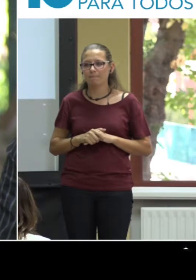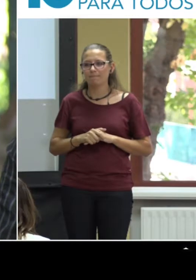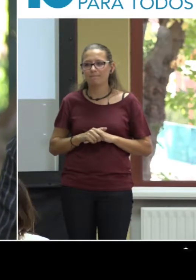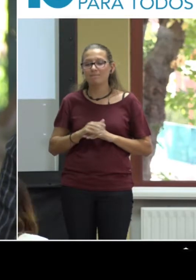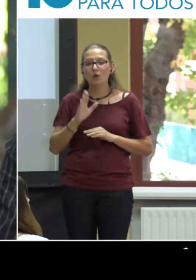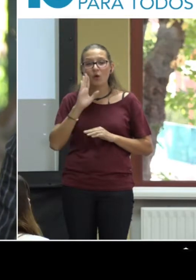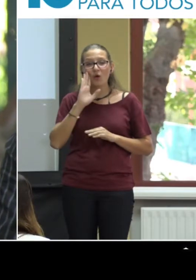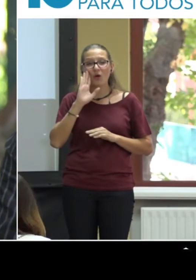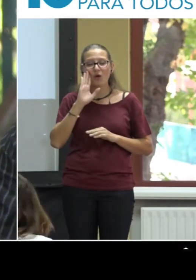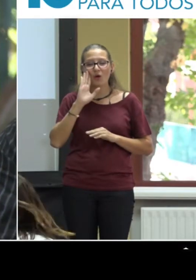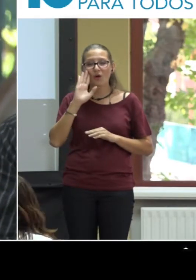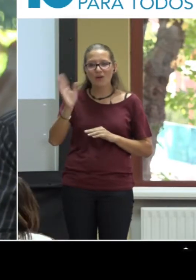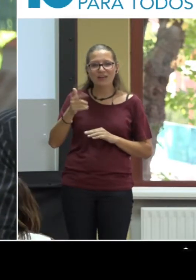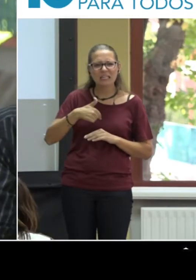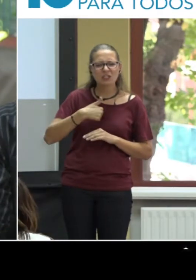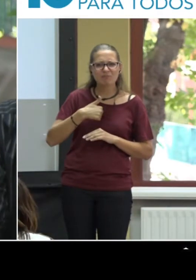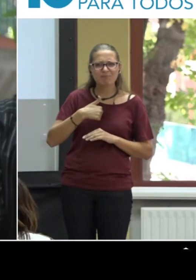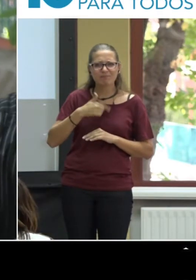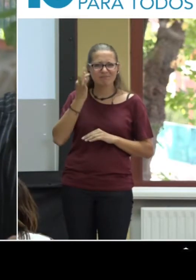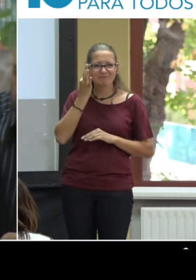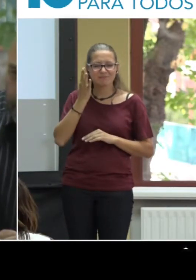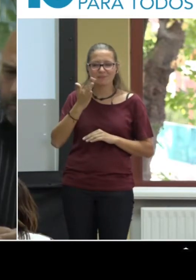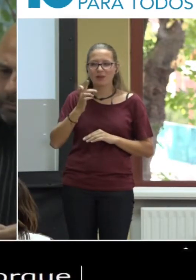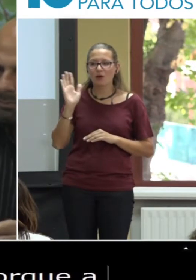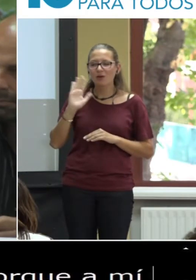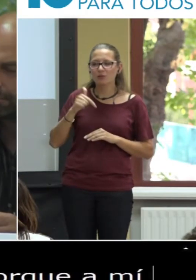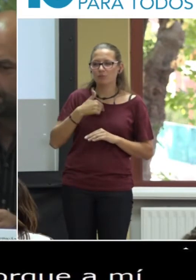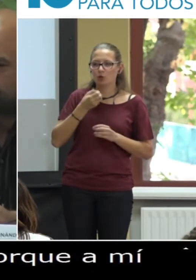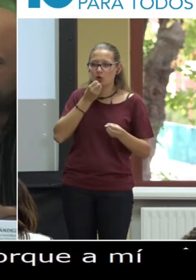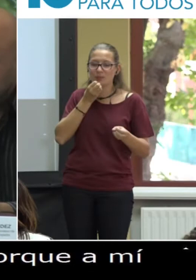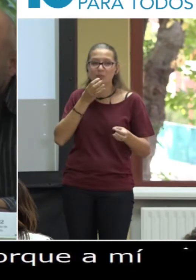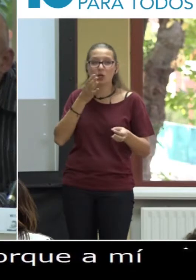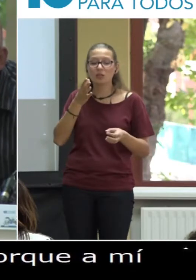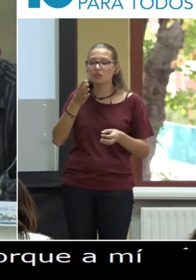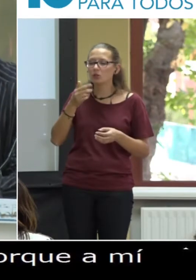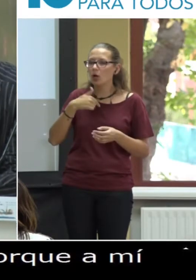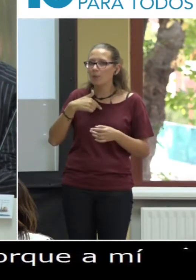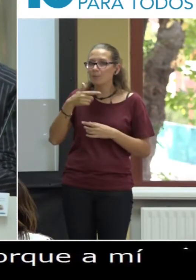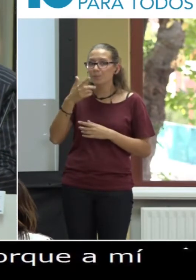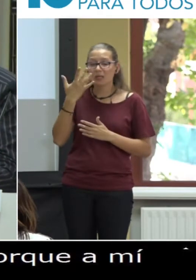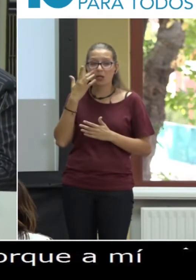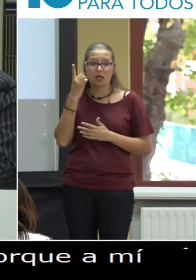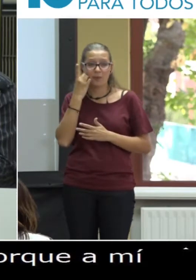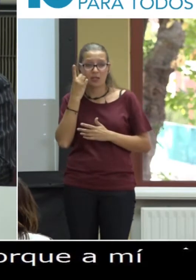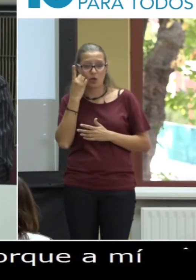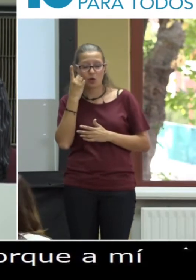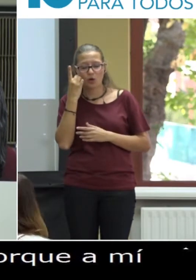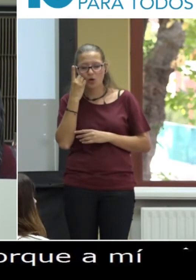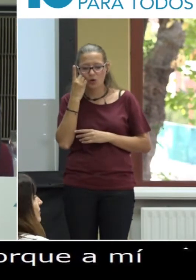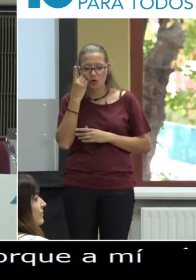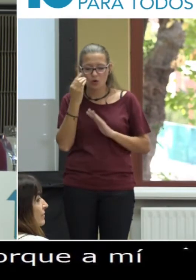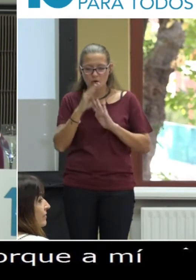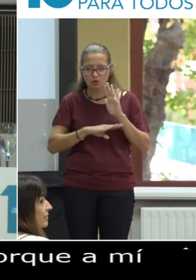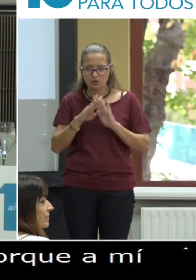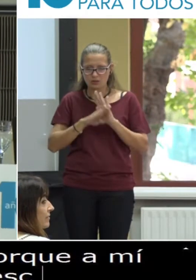Hola. Hello. I have rather a comment, because in the Audesk mobile app, I